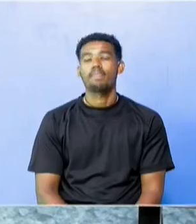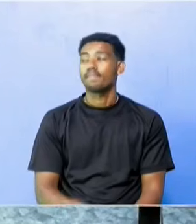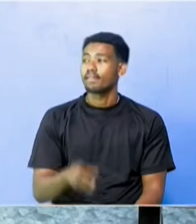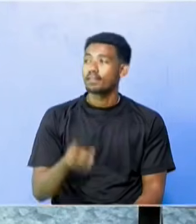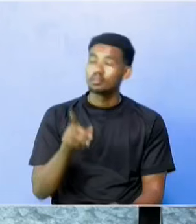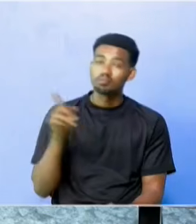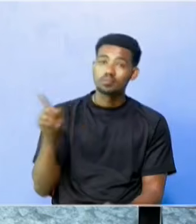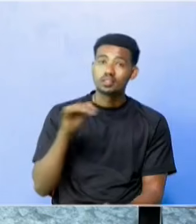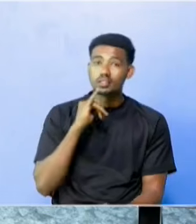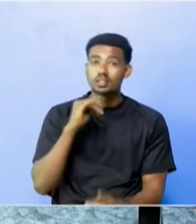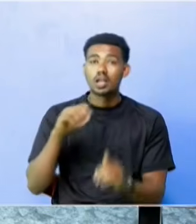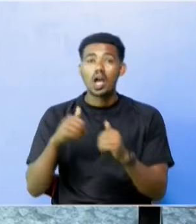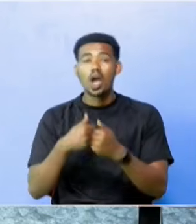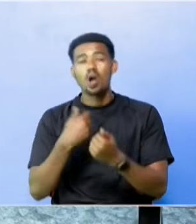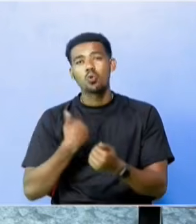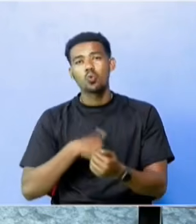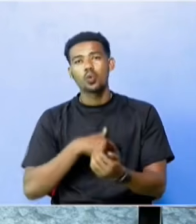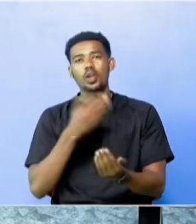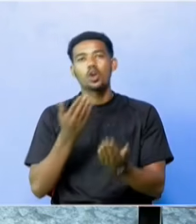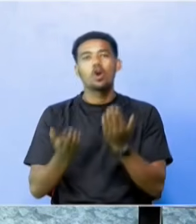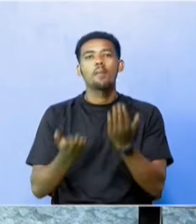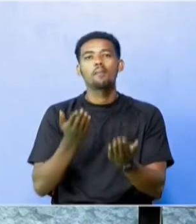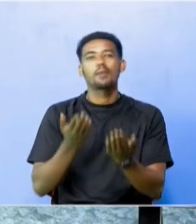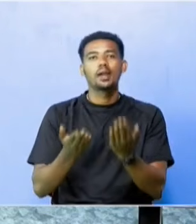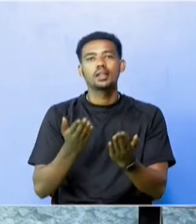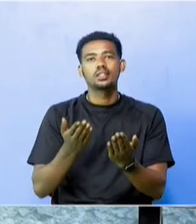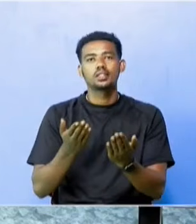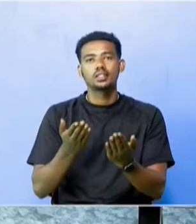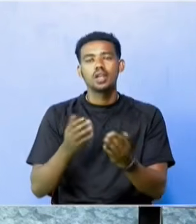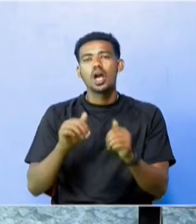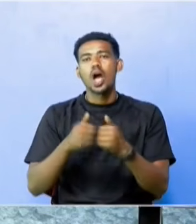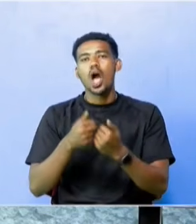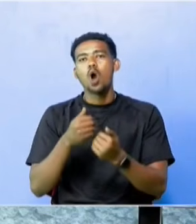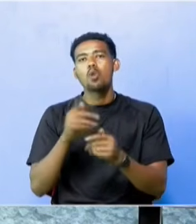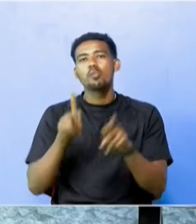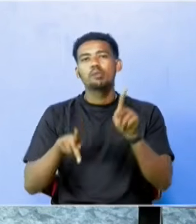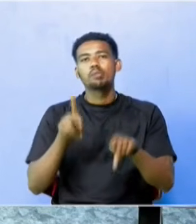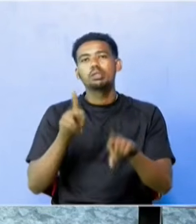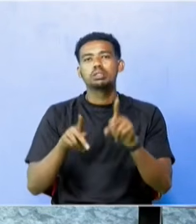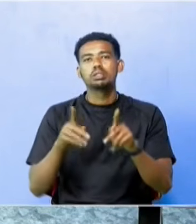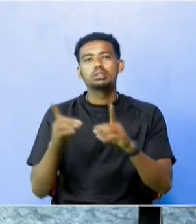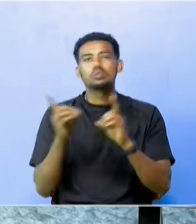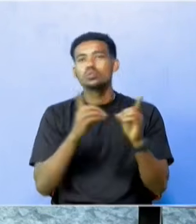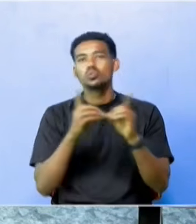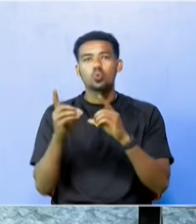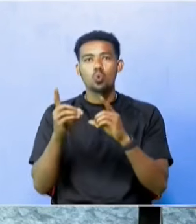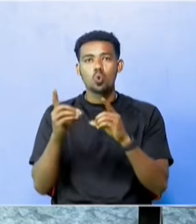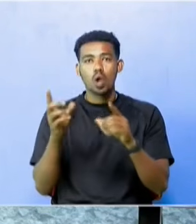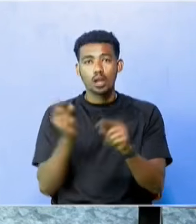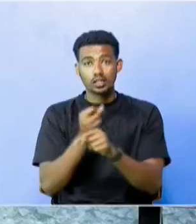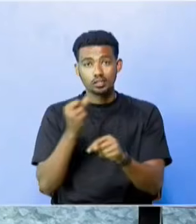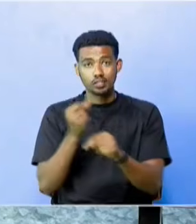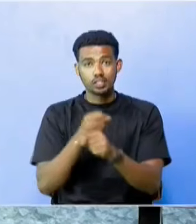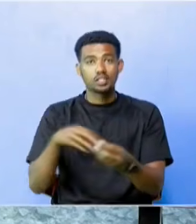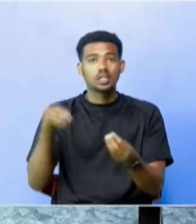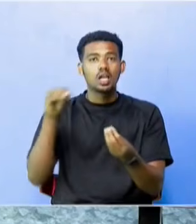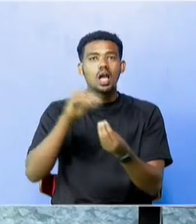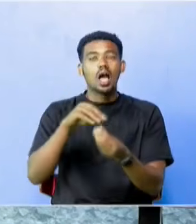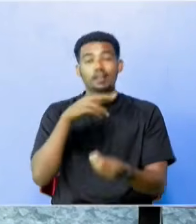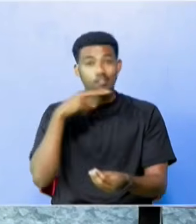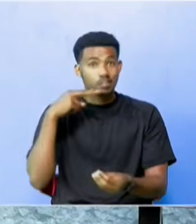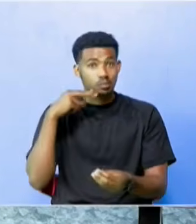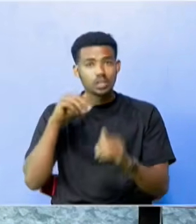This is how we compare how people do activities using adverbs. How to compare,